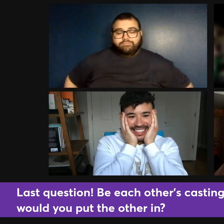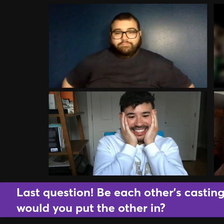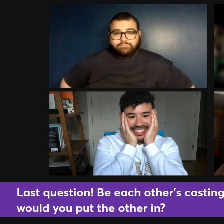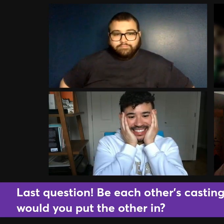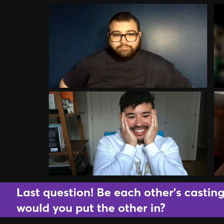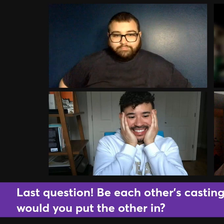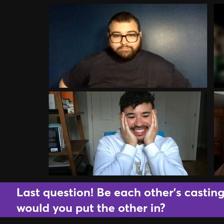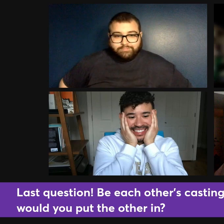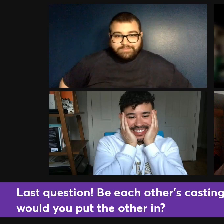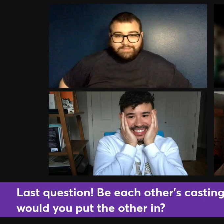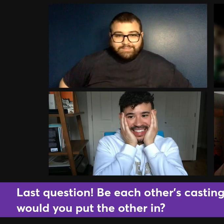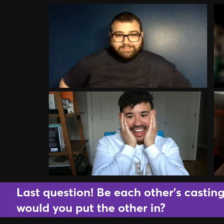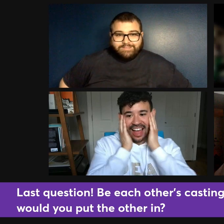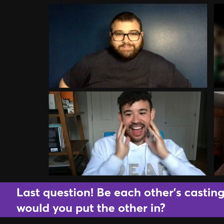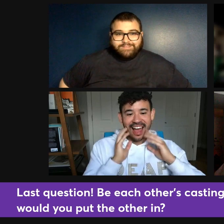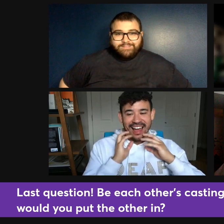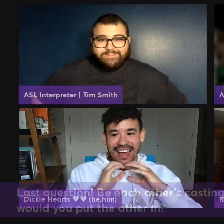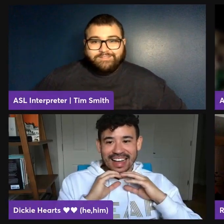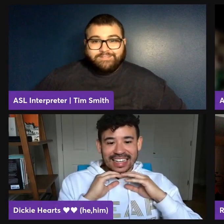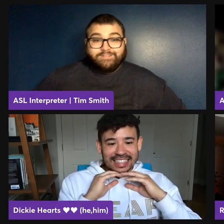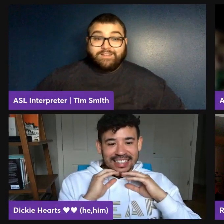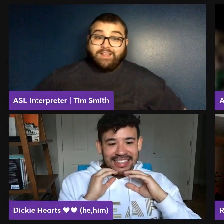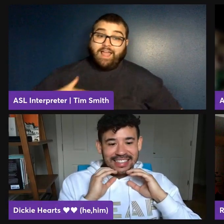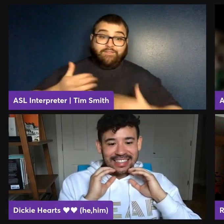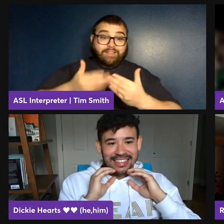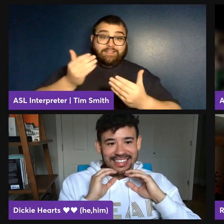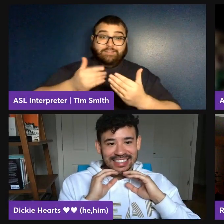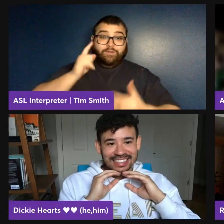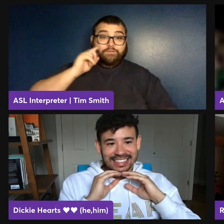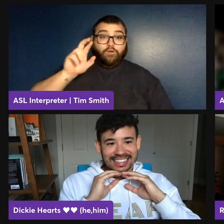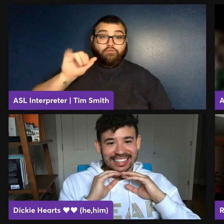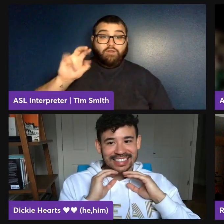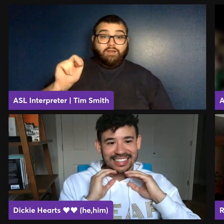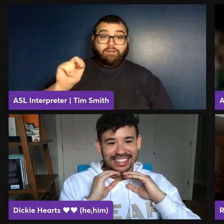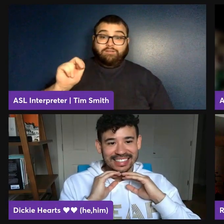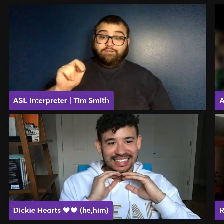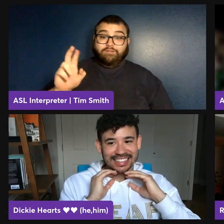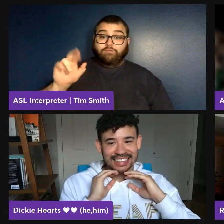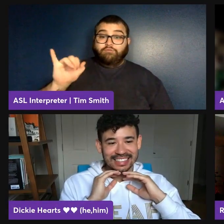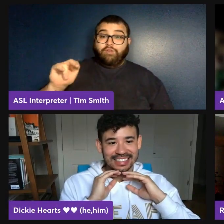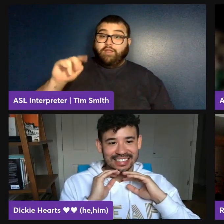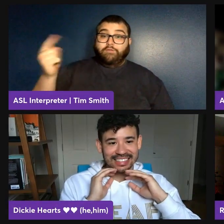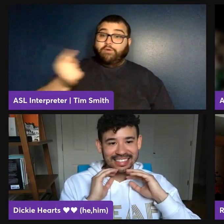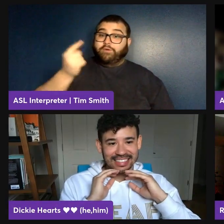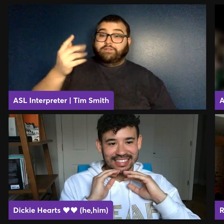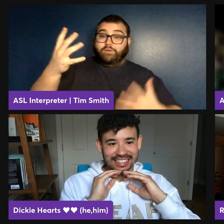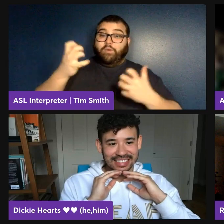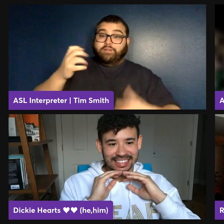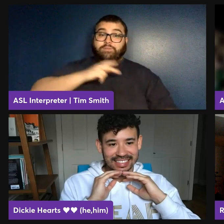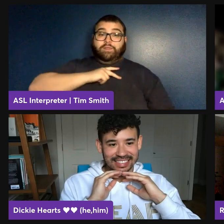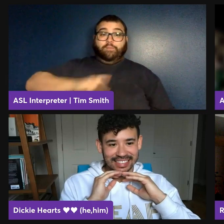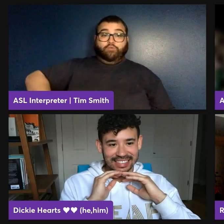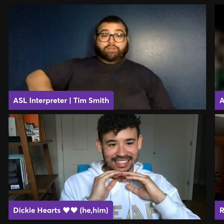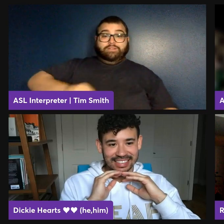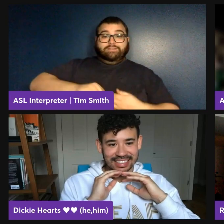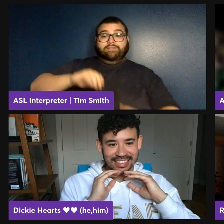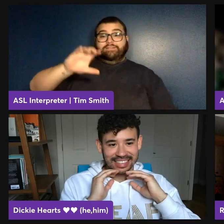in? I've got an easy one for Ryan, because Ryan, you've always wanted to be the prince in